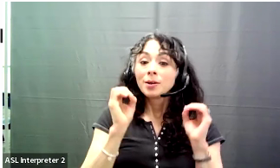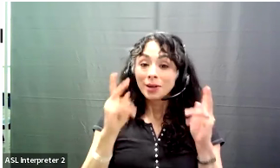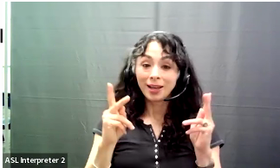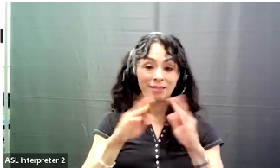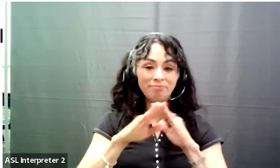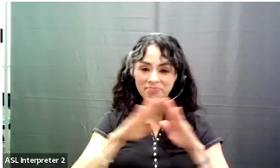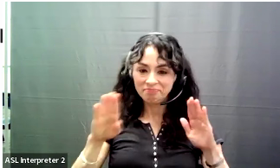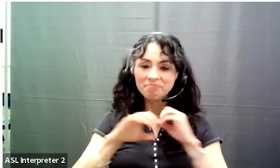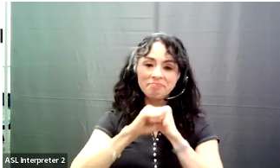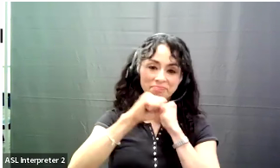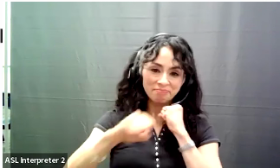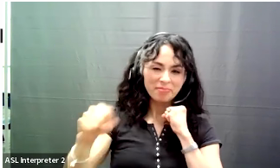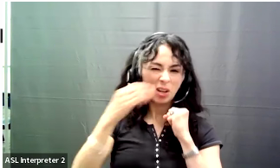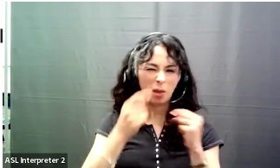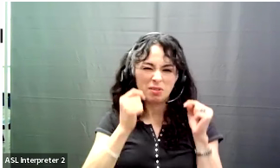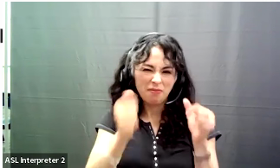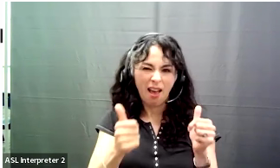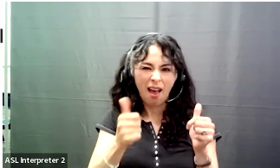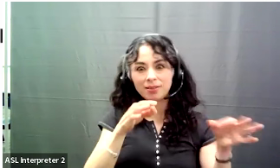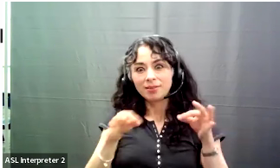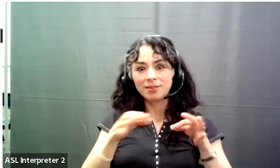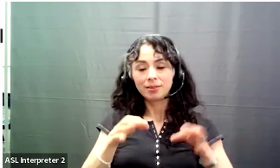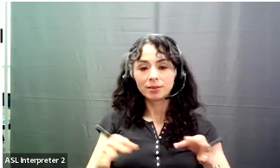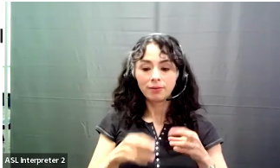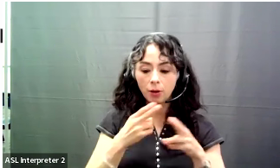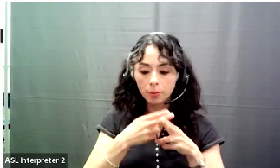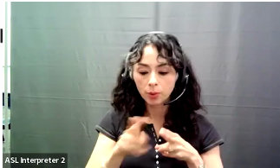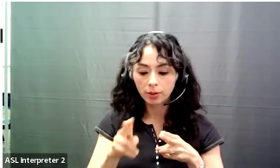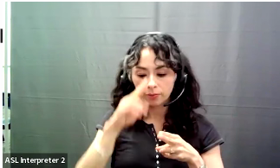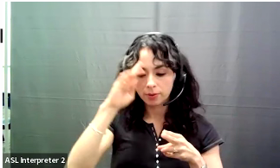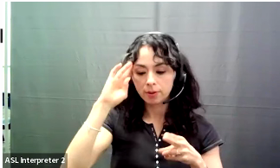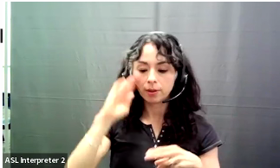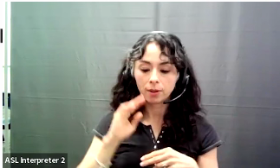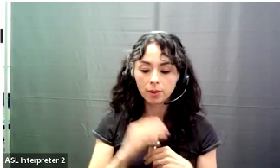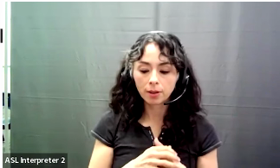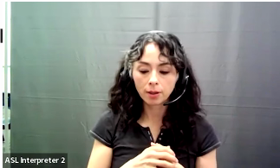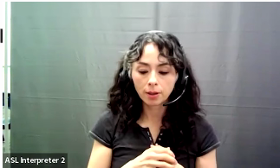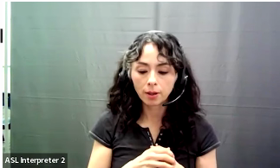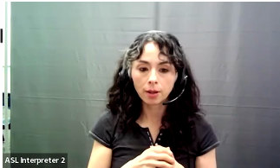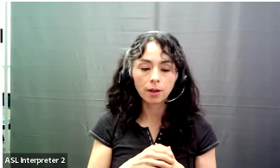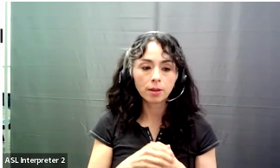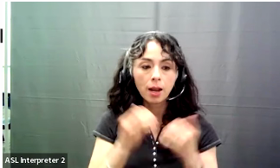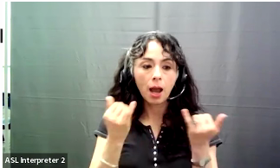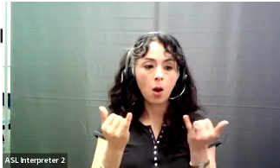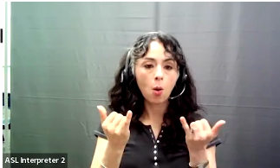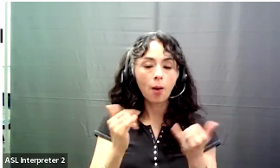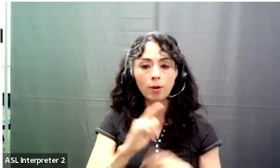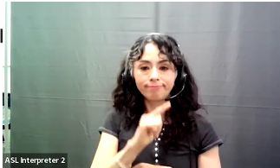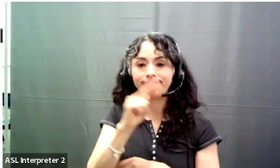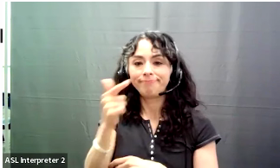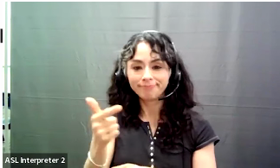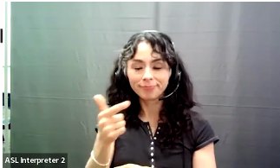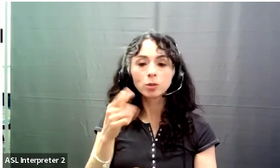Without further ado, I know that this was brief about our tools, but I am going to leave you